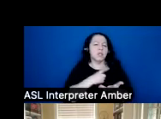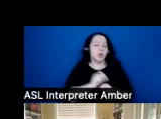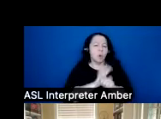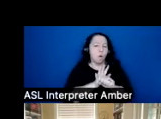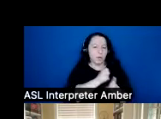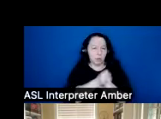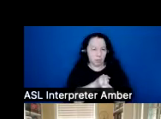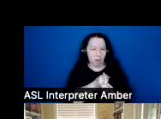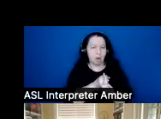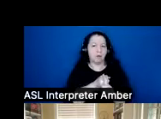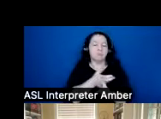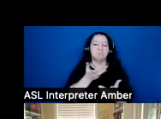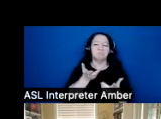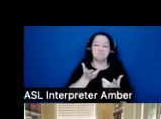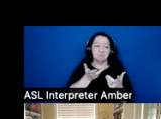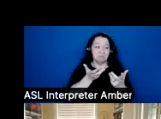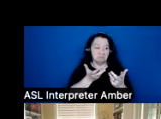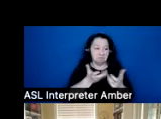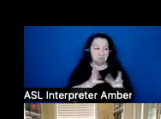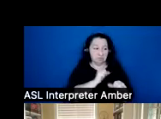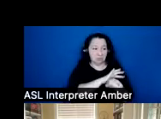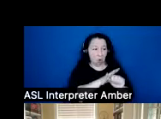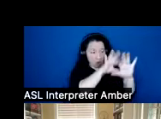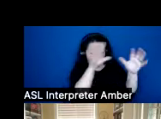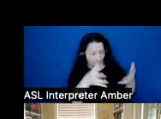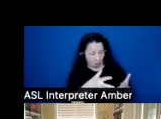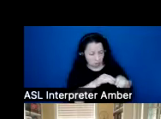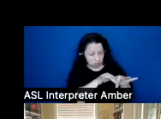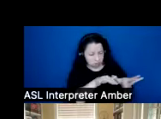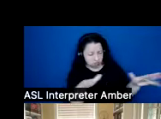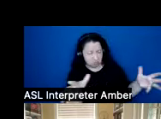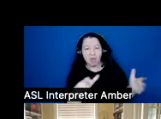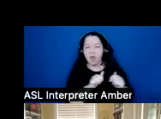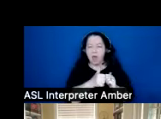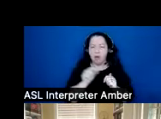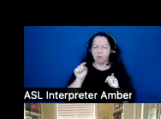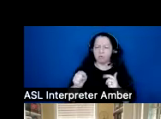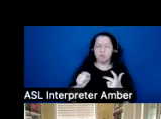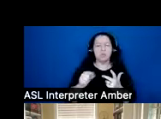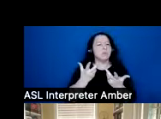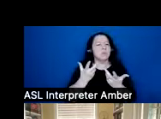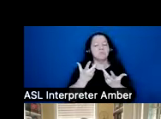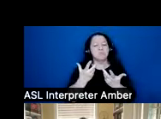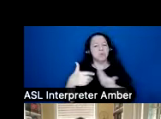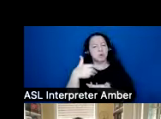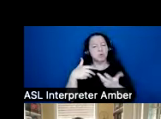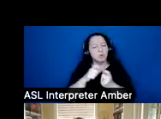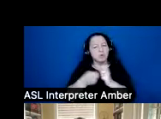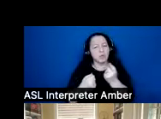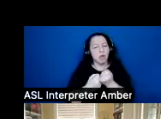like post pandemic, how social change advocacy has really kind of developed and in some